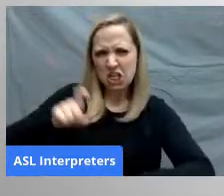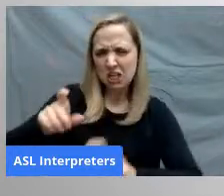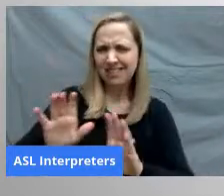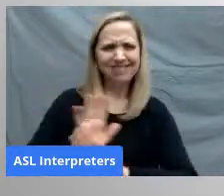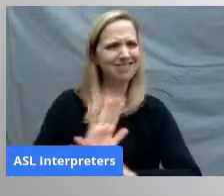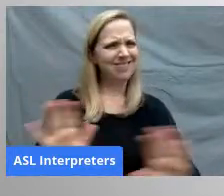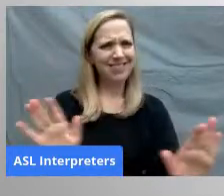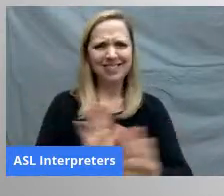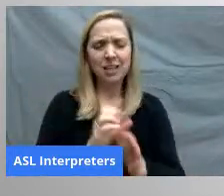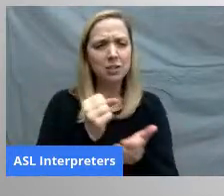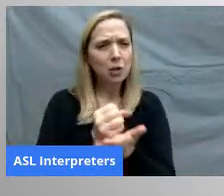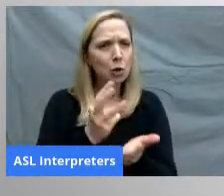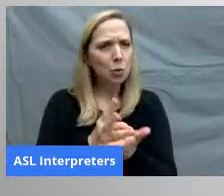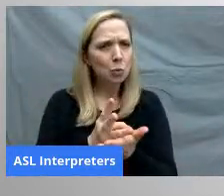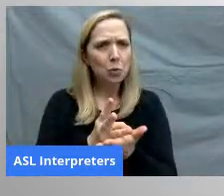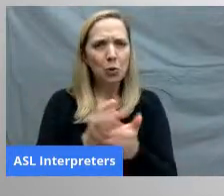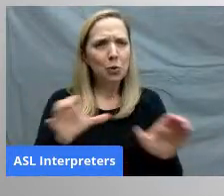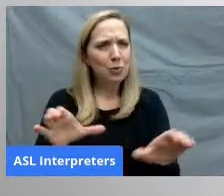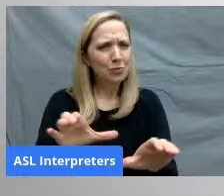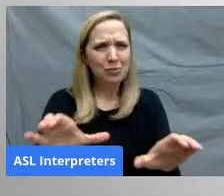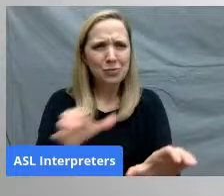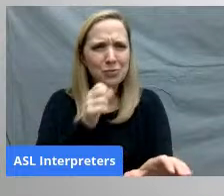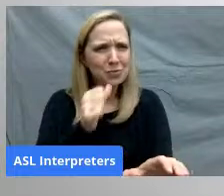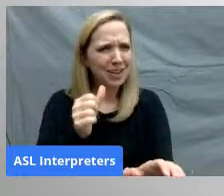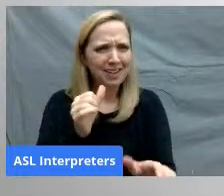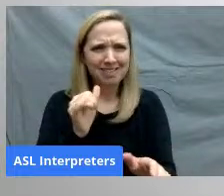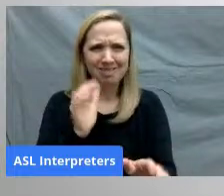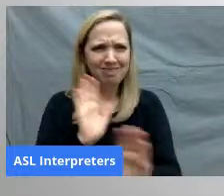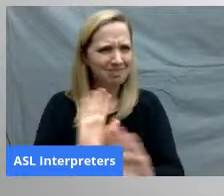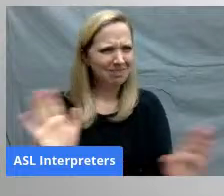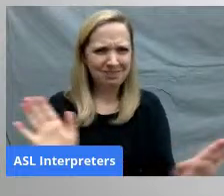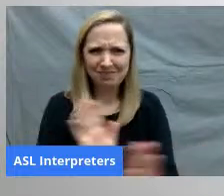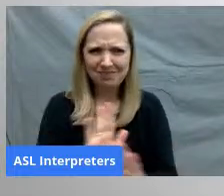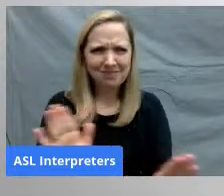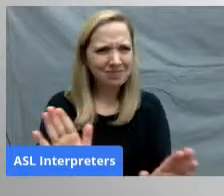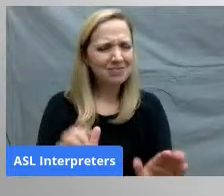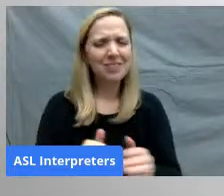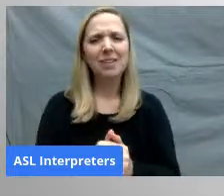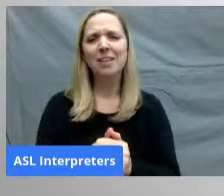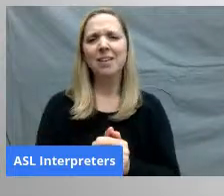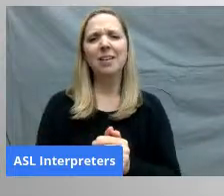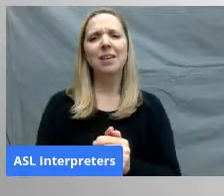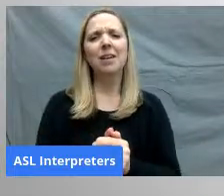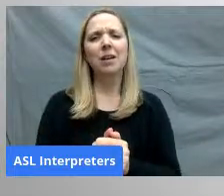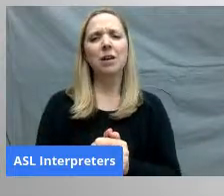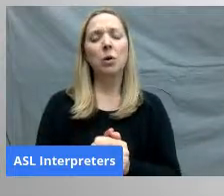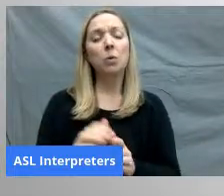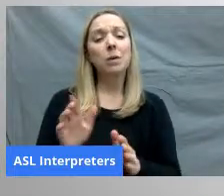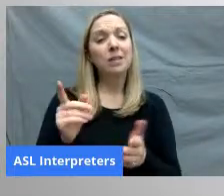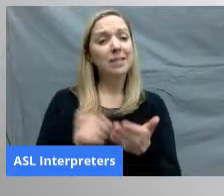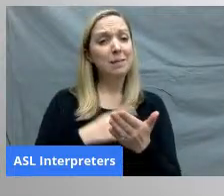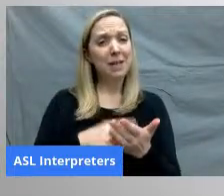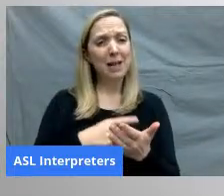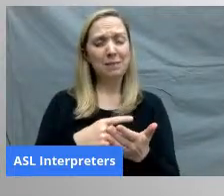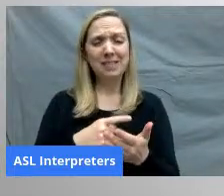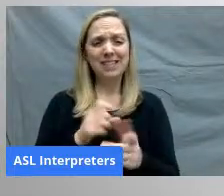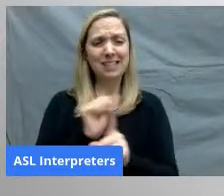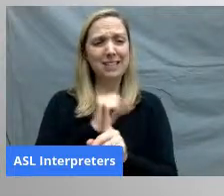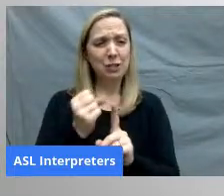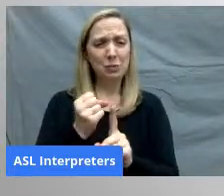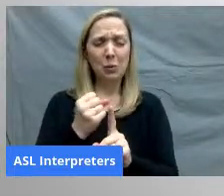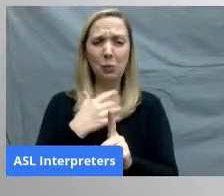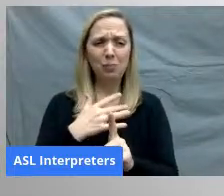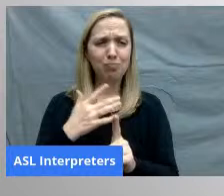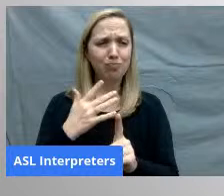it's more like, you know, kind of to your point, Attorney Hull, they'll be, you know, interviewing these students really in sensitive situations. And we want to make sure that we protect